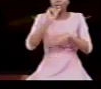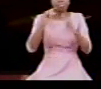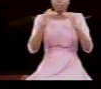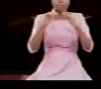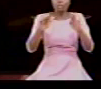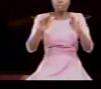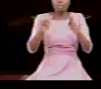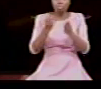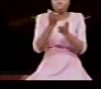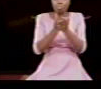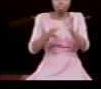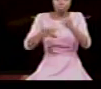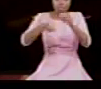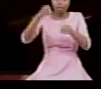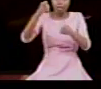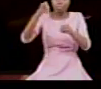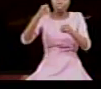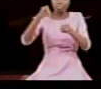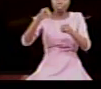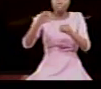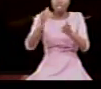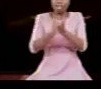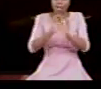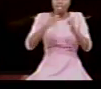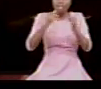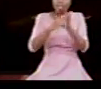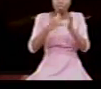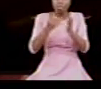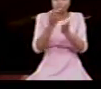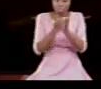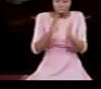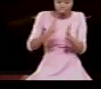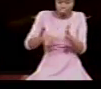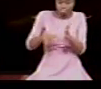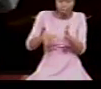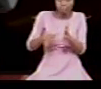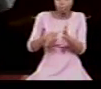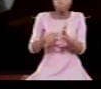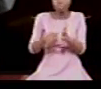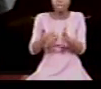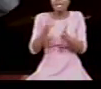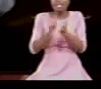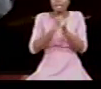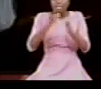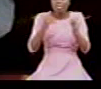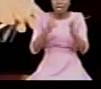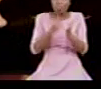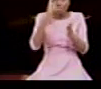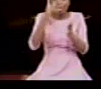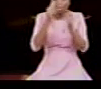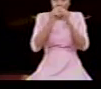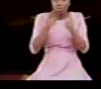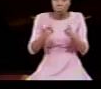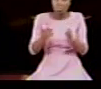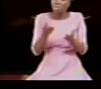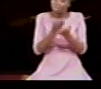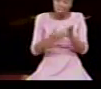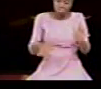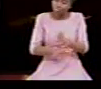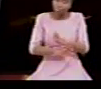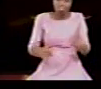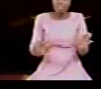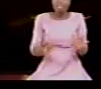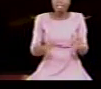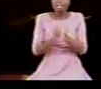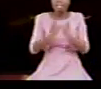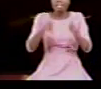Some are high, that's how he kept you. Some middle, it's a pyramid, that's how he has blessed you. Some are at the base, the masses, that's it.